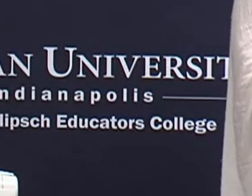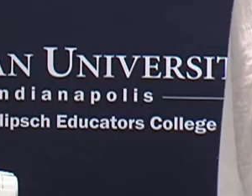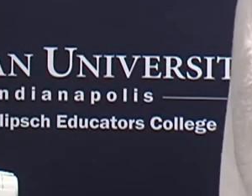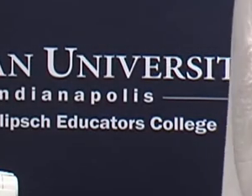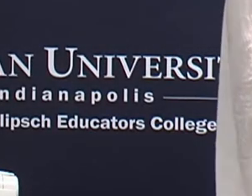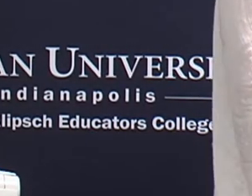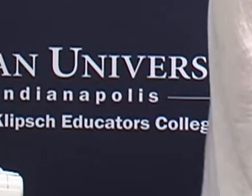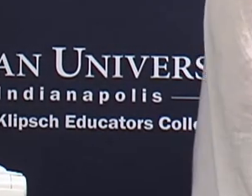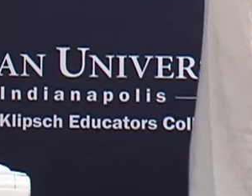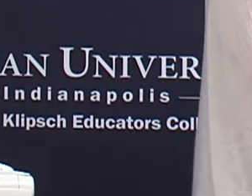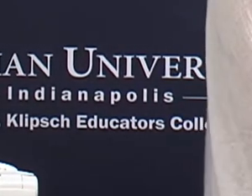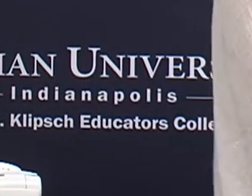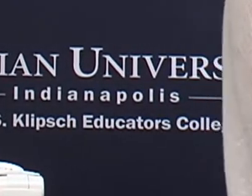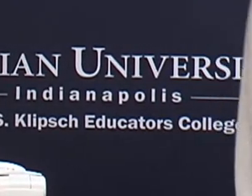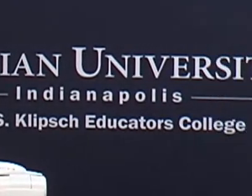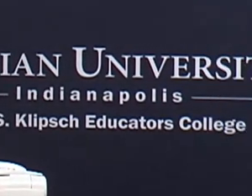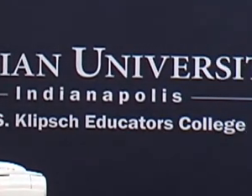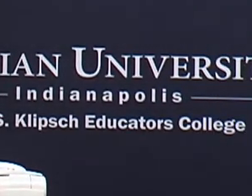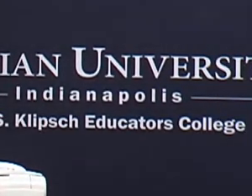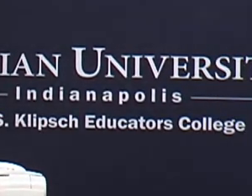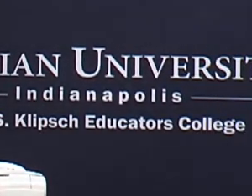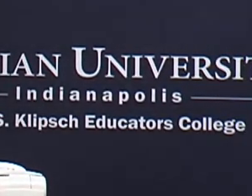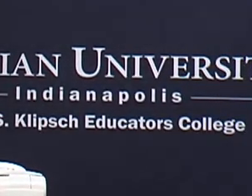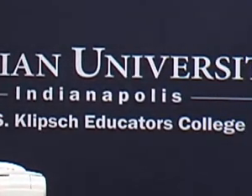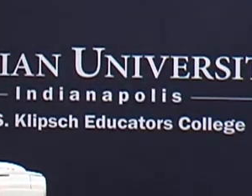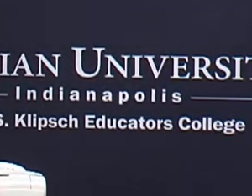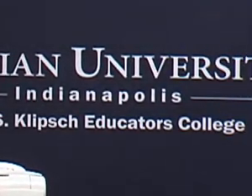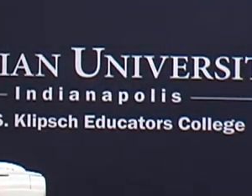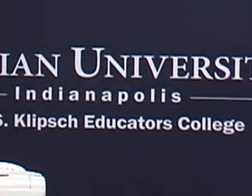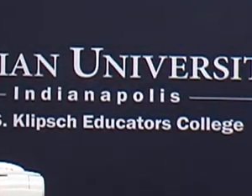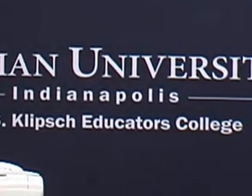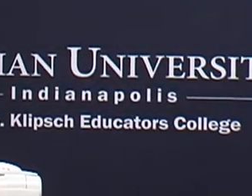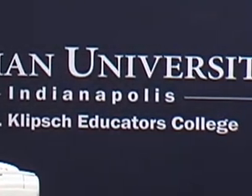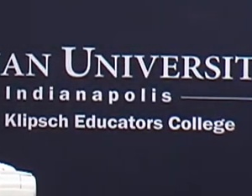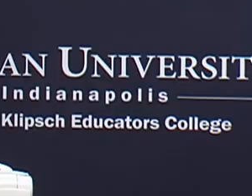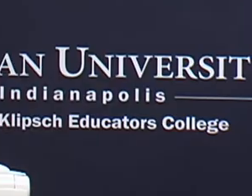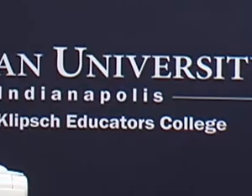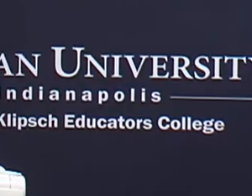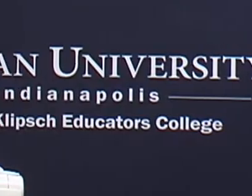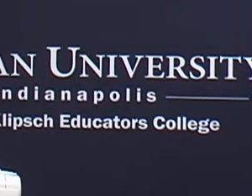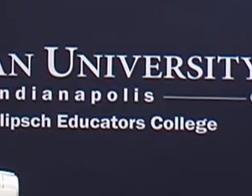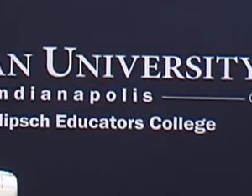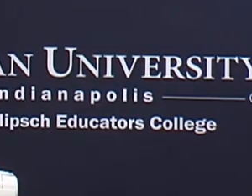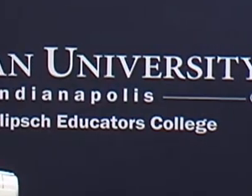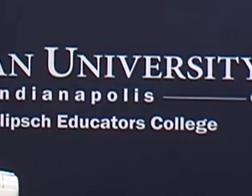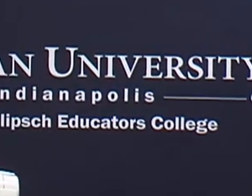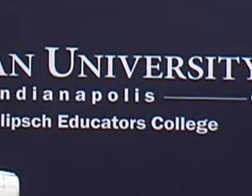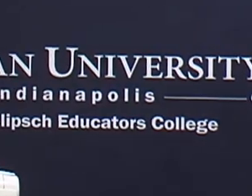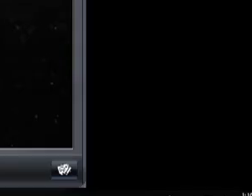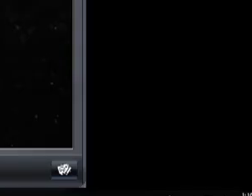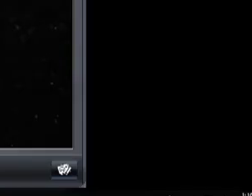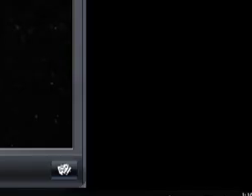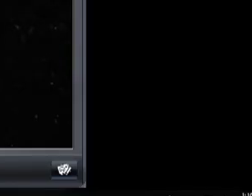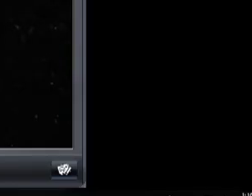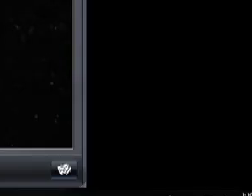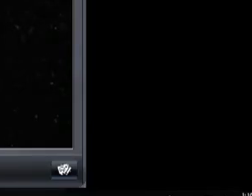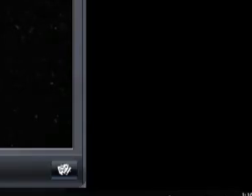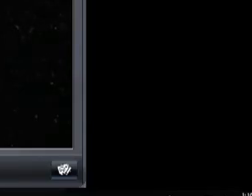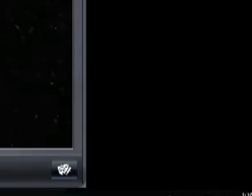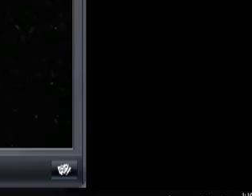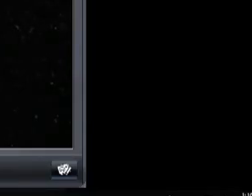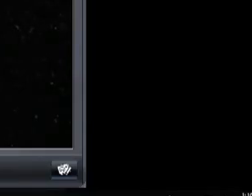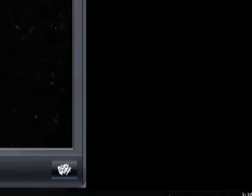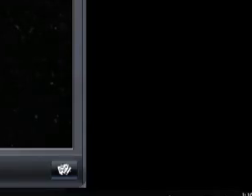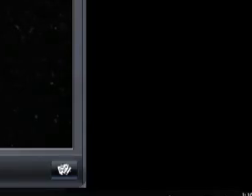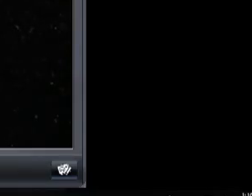Okay, so it's to the tune of Twinkle Twinkle. I use my hand to check and see if this letter is a B. Does the stick fit